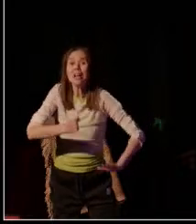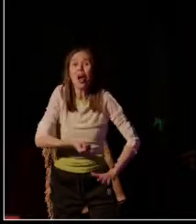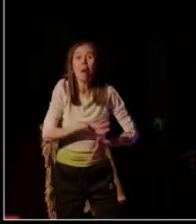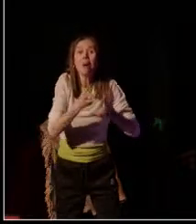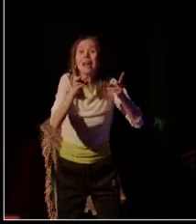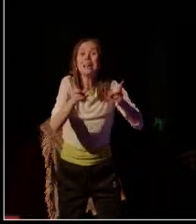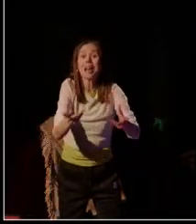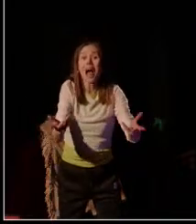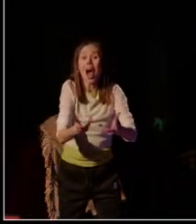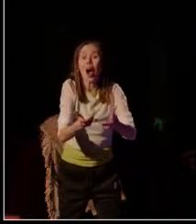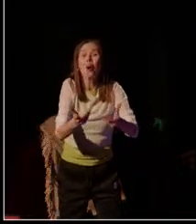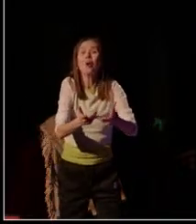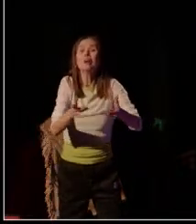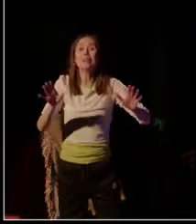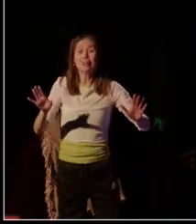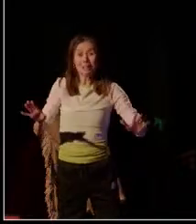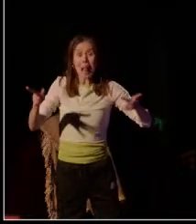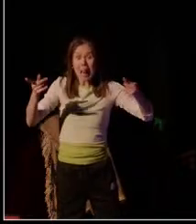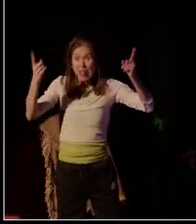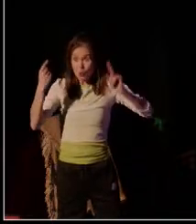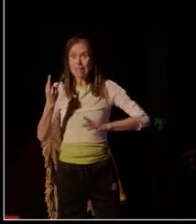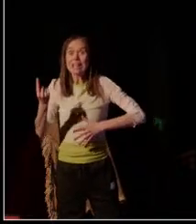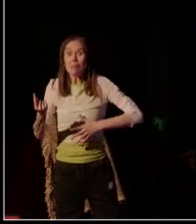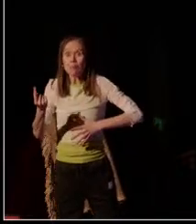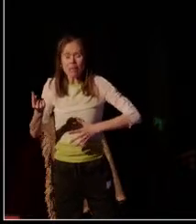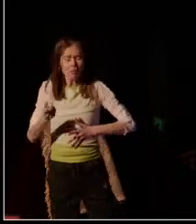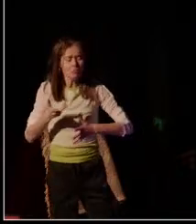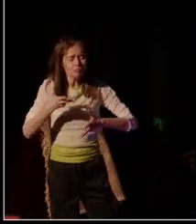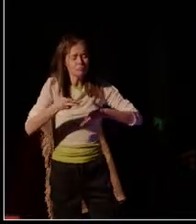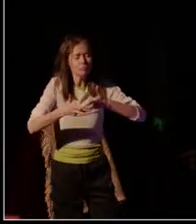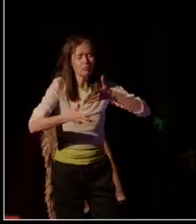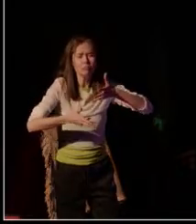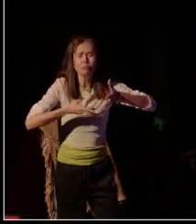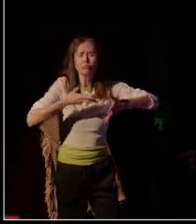which was bravely confessed and lamented by Leontes.